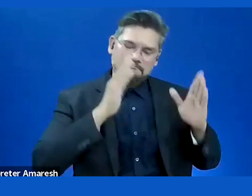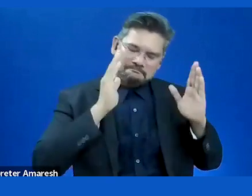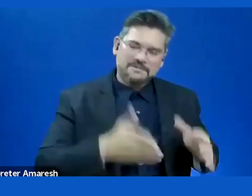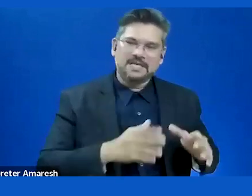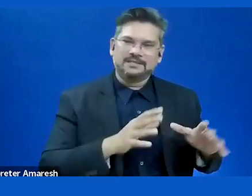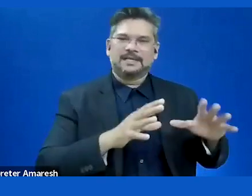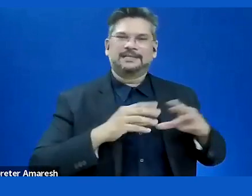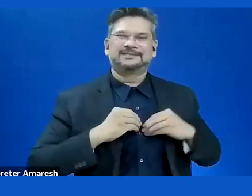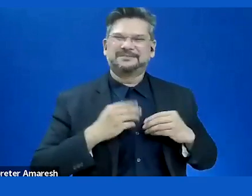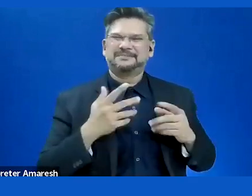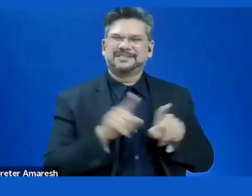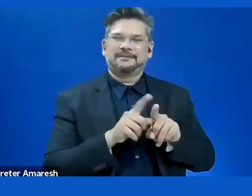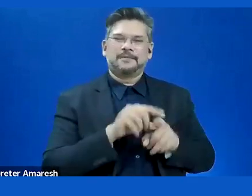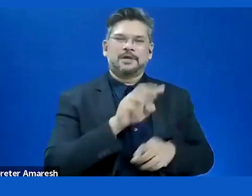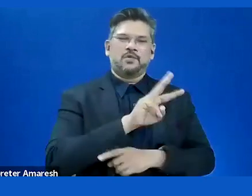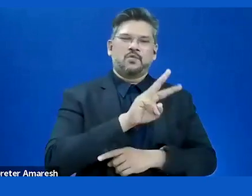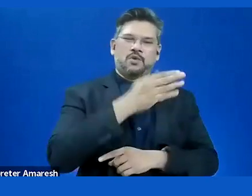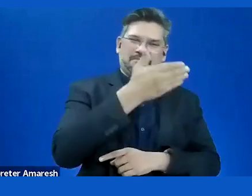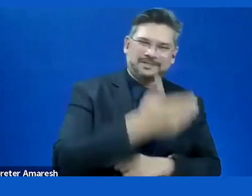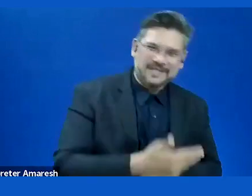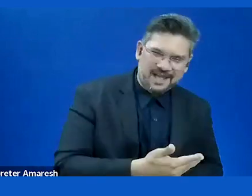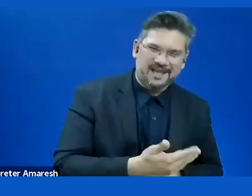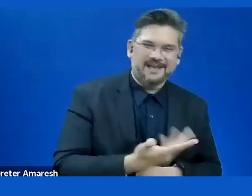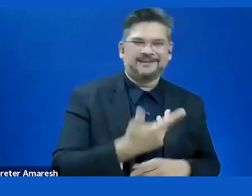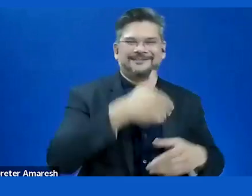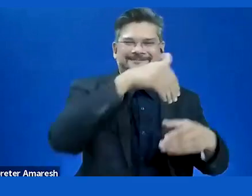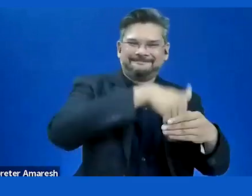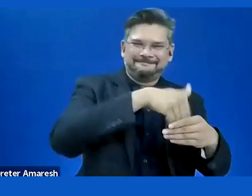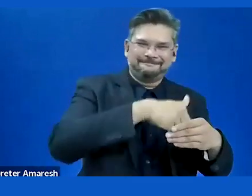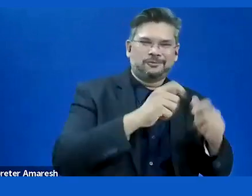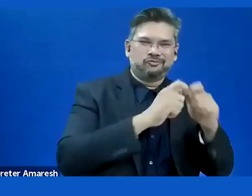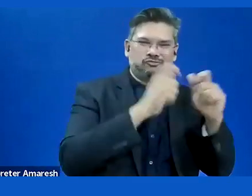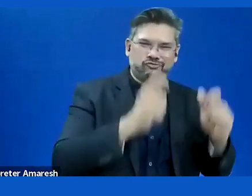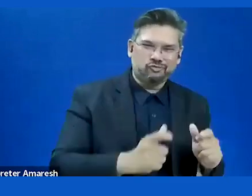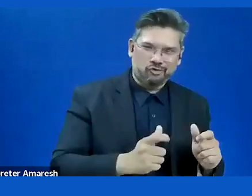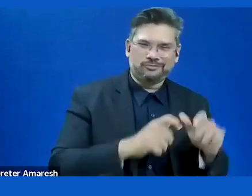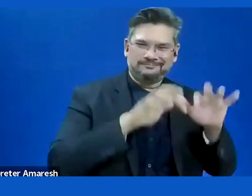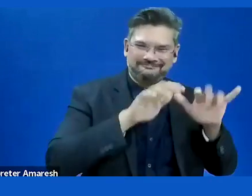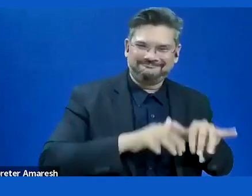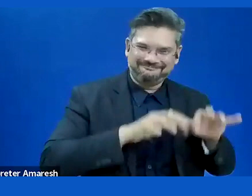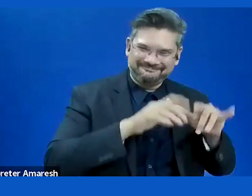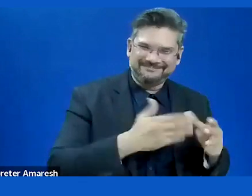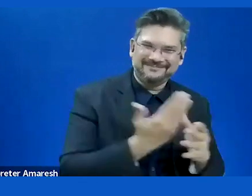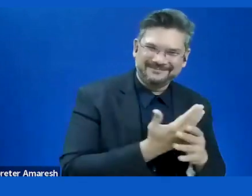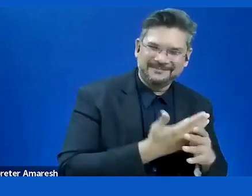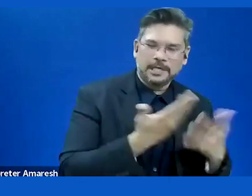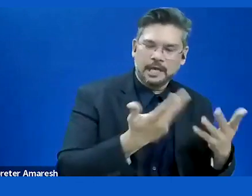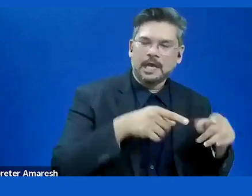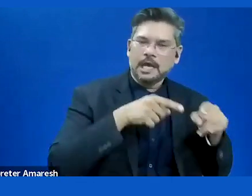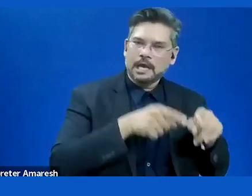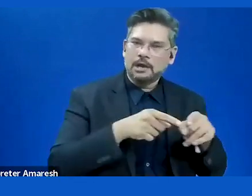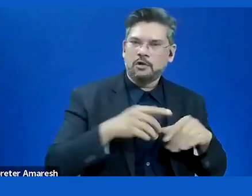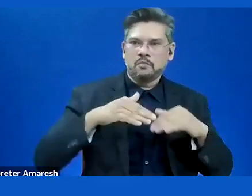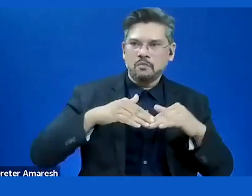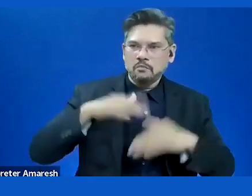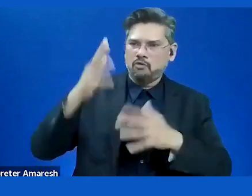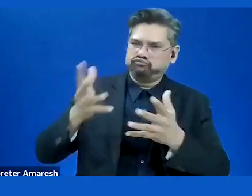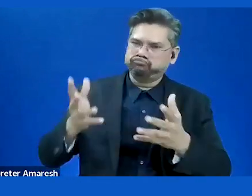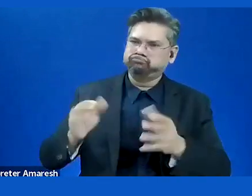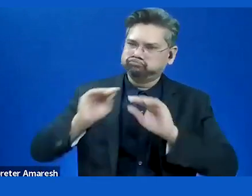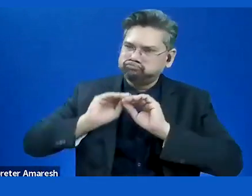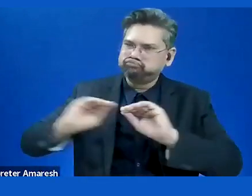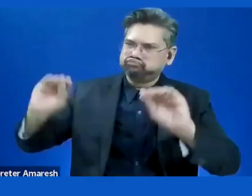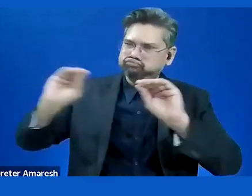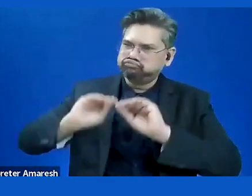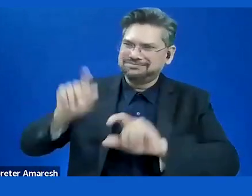websites and website documents, and we really kind of evangelize and educate people around, how they can then make